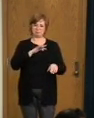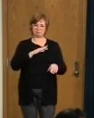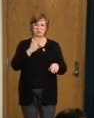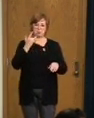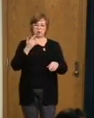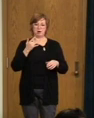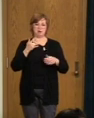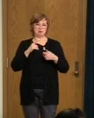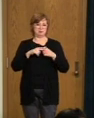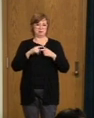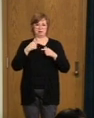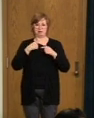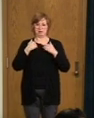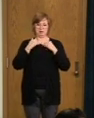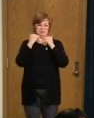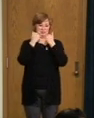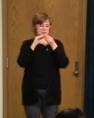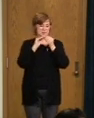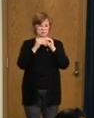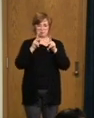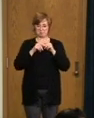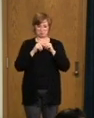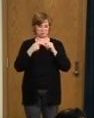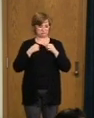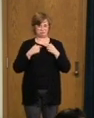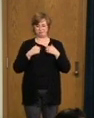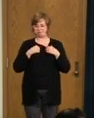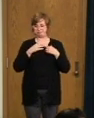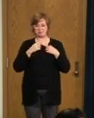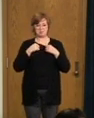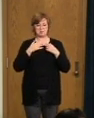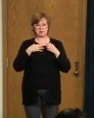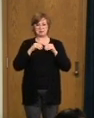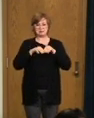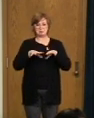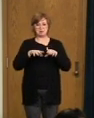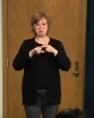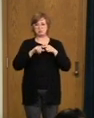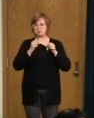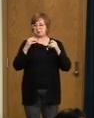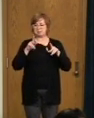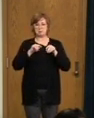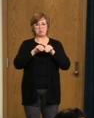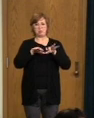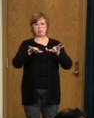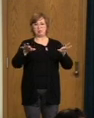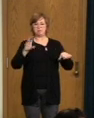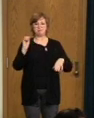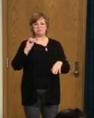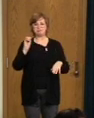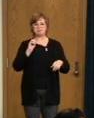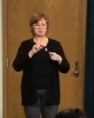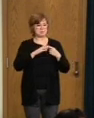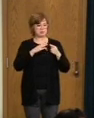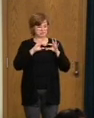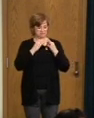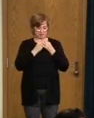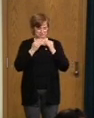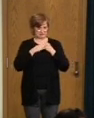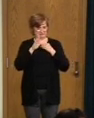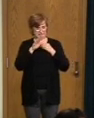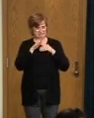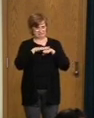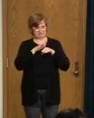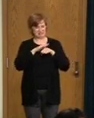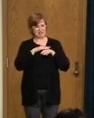a fever or cough, get tested. Tell your family and co-workers who may have been a close contact. Let